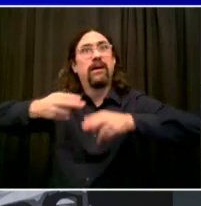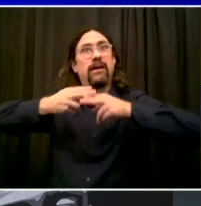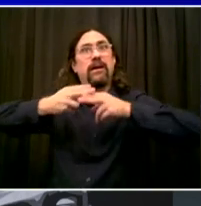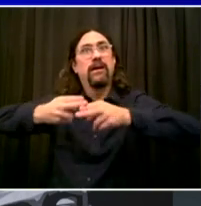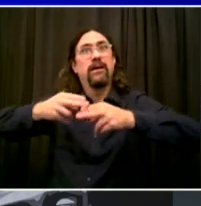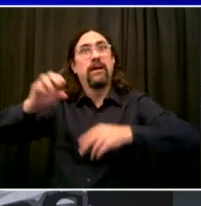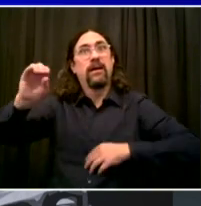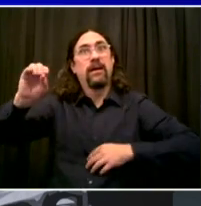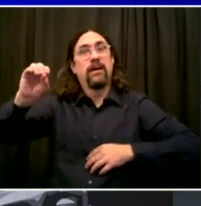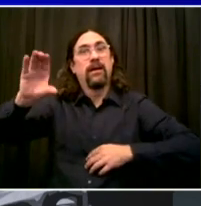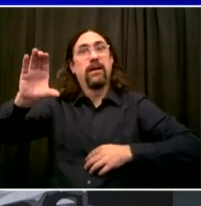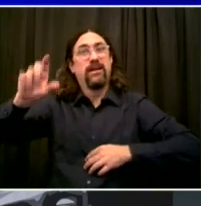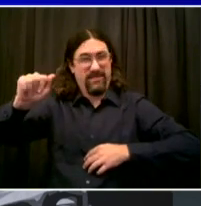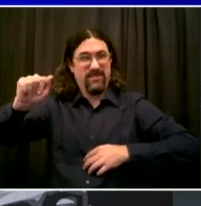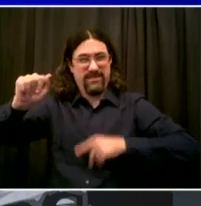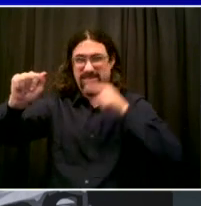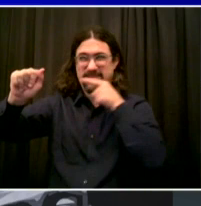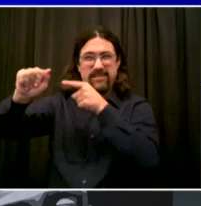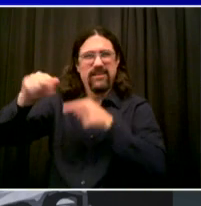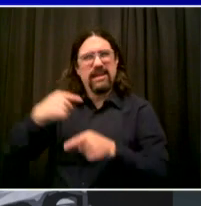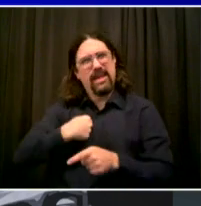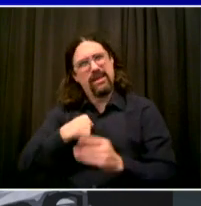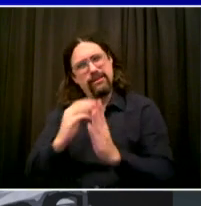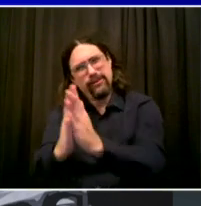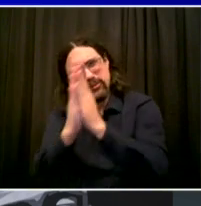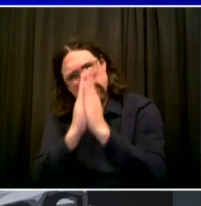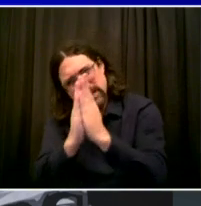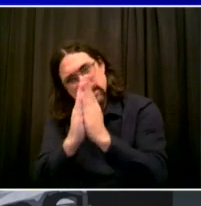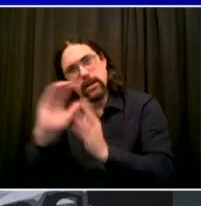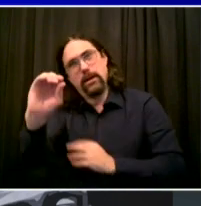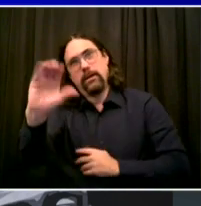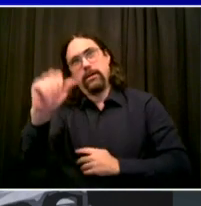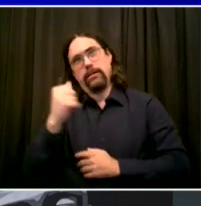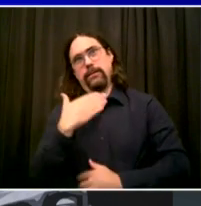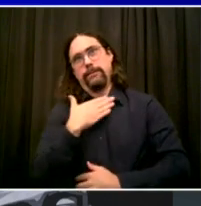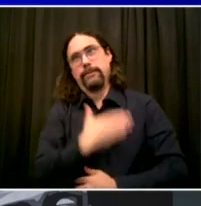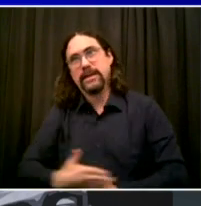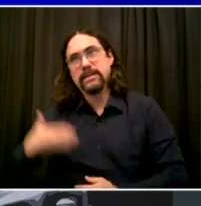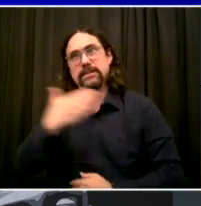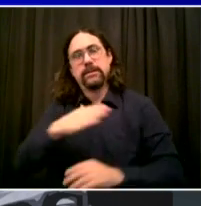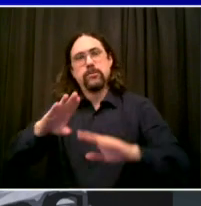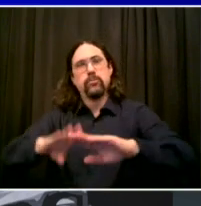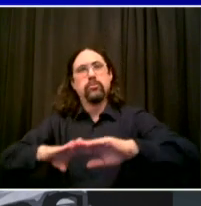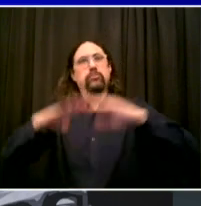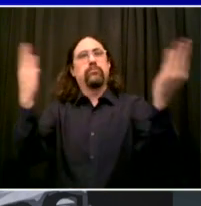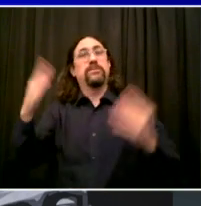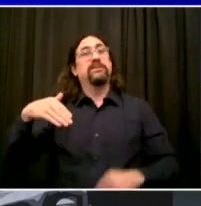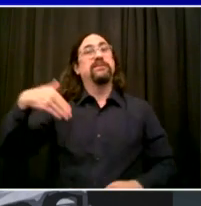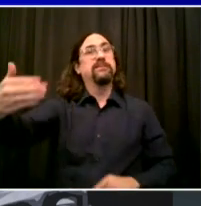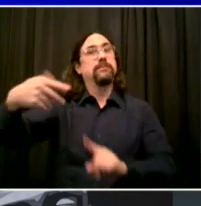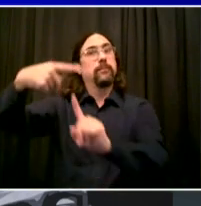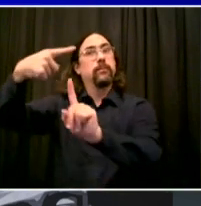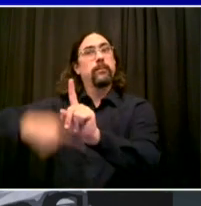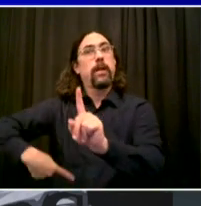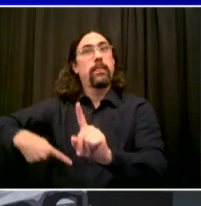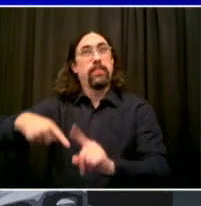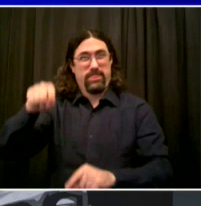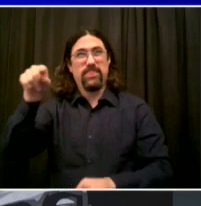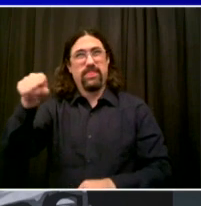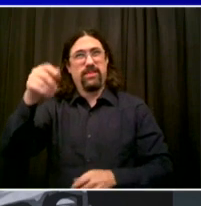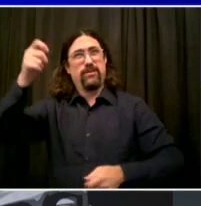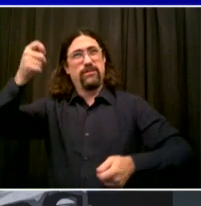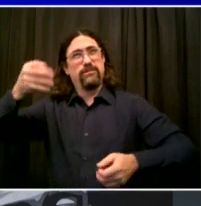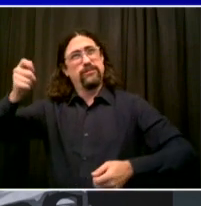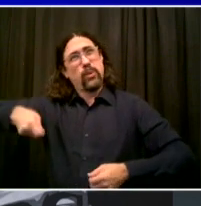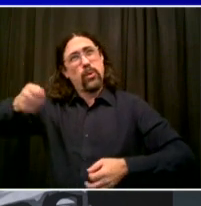folks who serve on juries, for the folks who work in the court system. But we cannot keep this city safe if we don't have a functioning